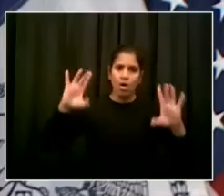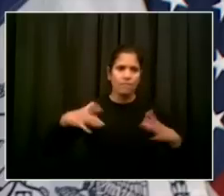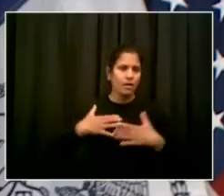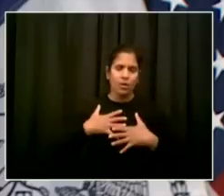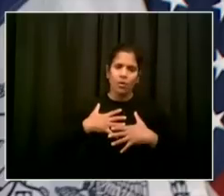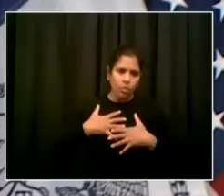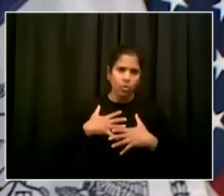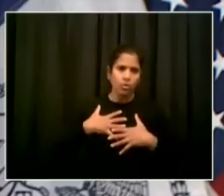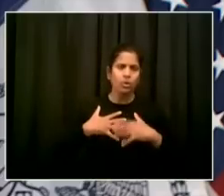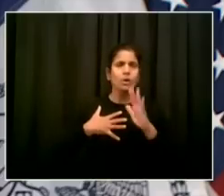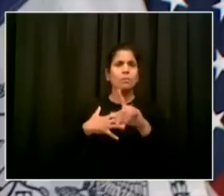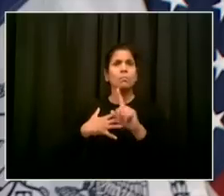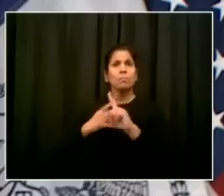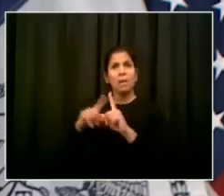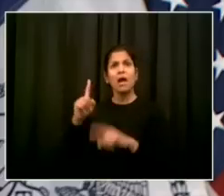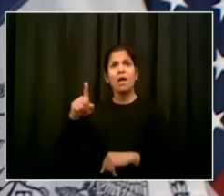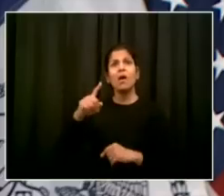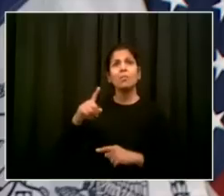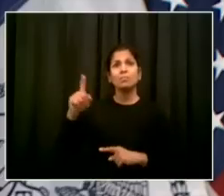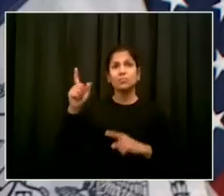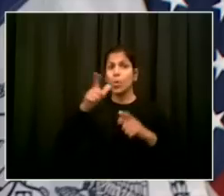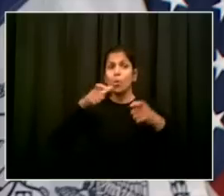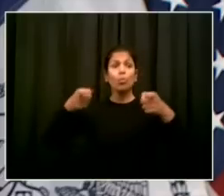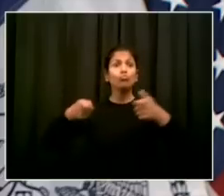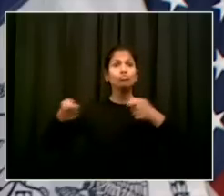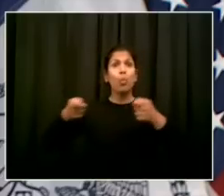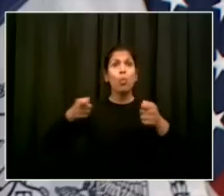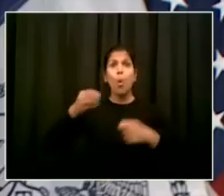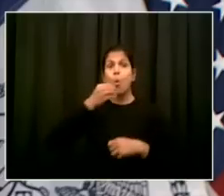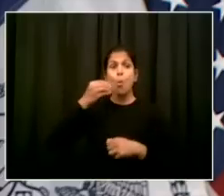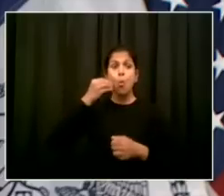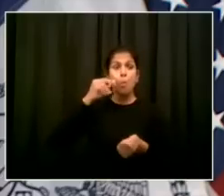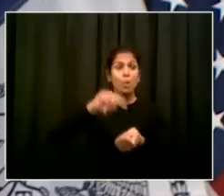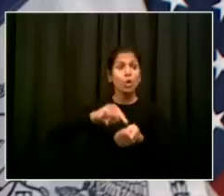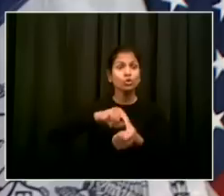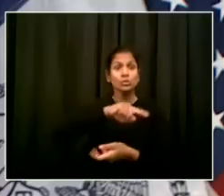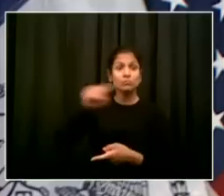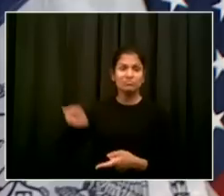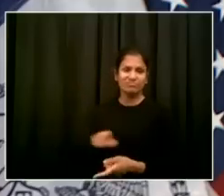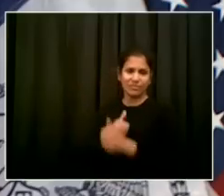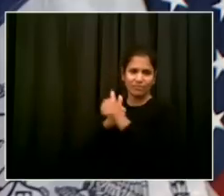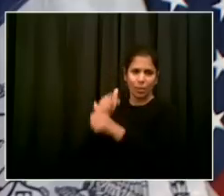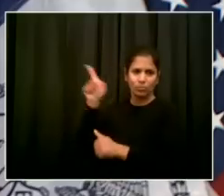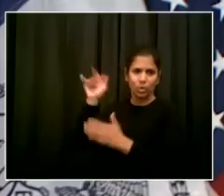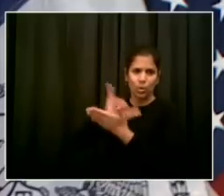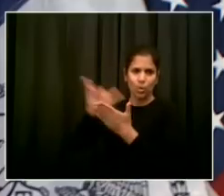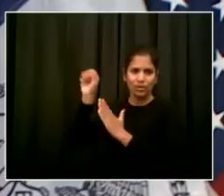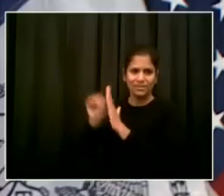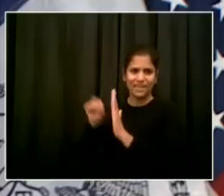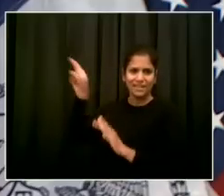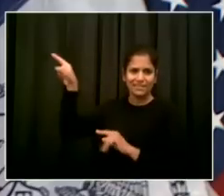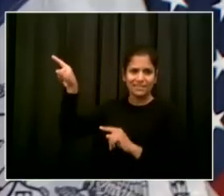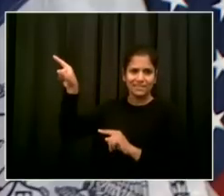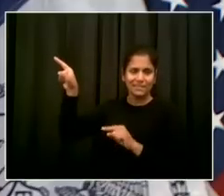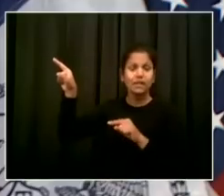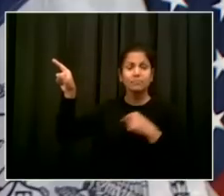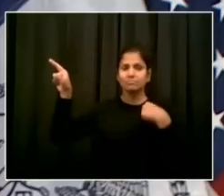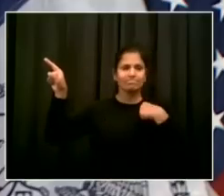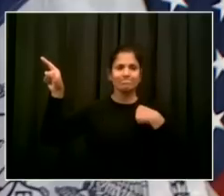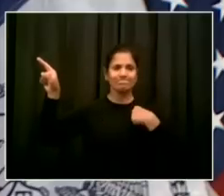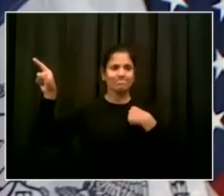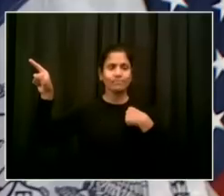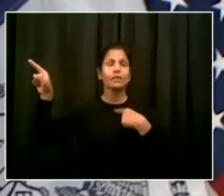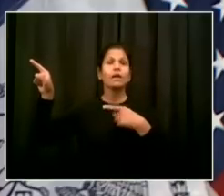homes. Obviously, the state is determining these rules. We will work with them in every way. We tried through the worst of the crisis to support nursing